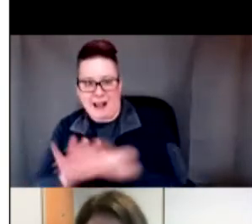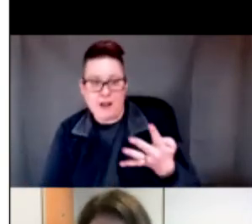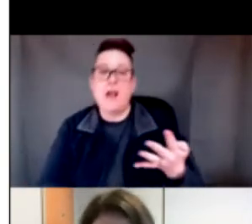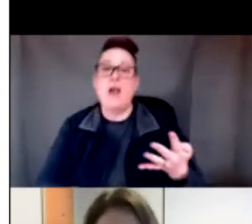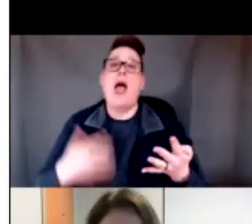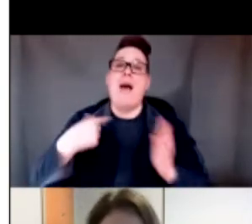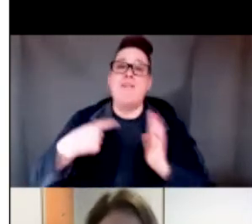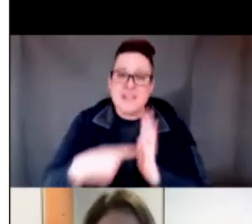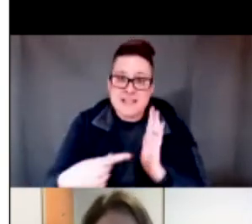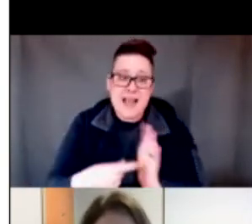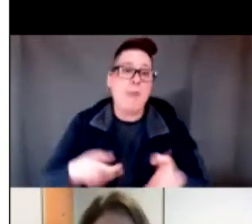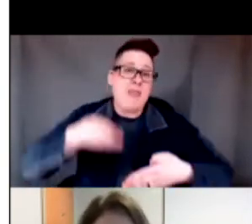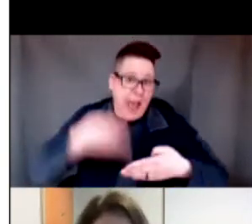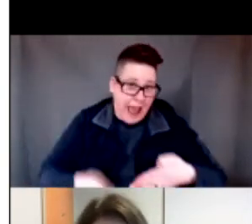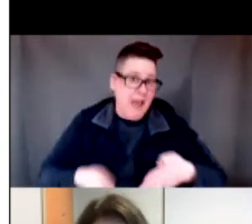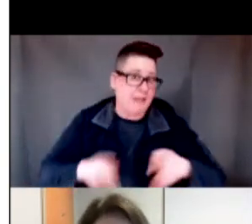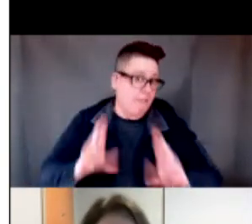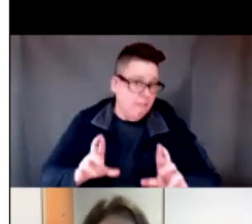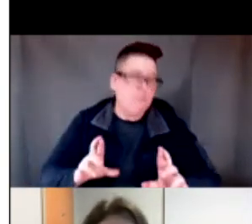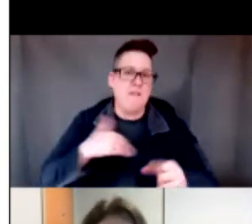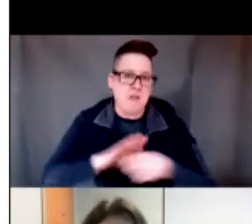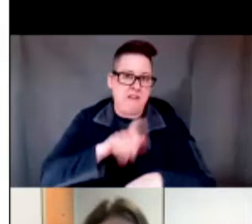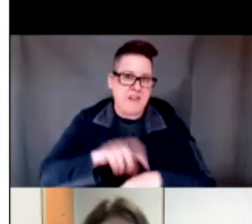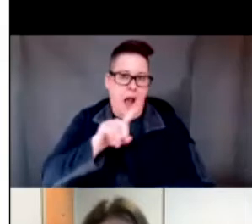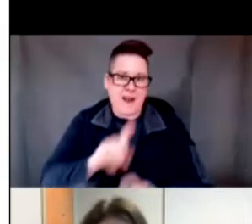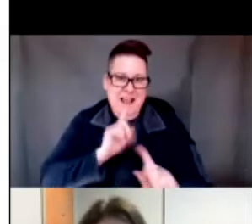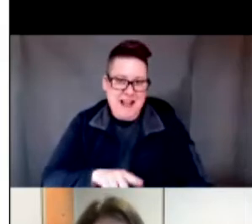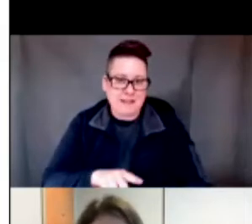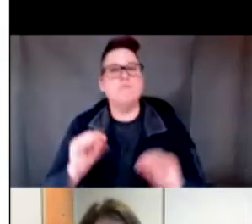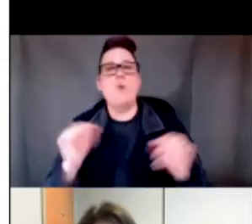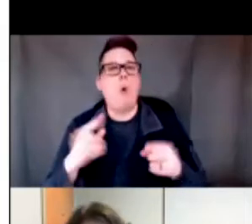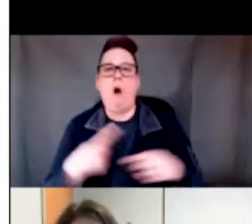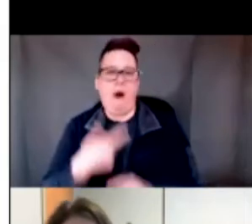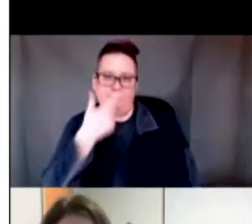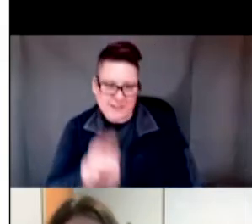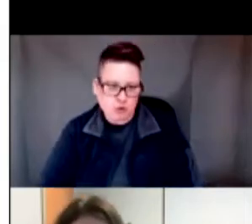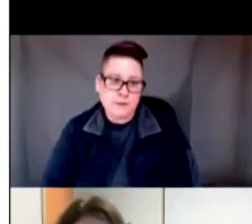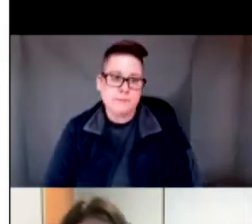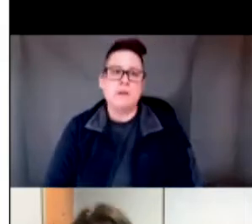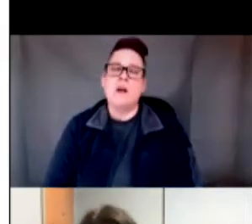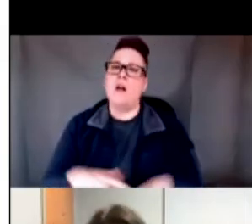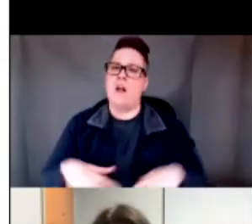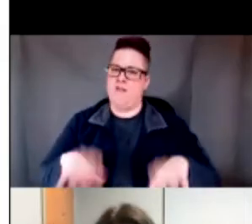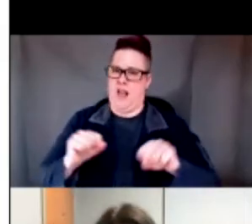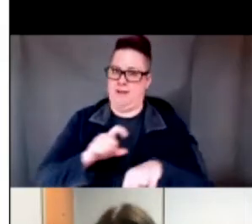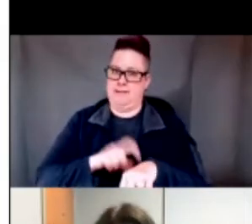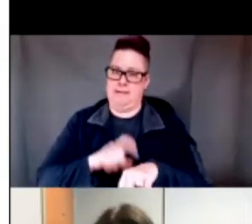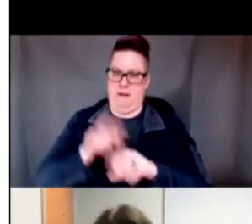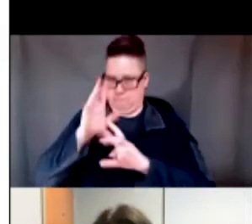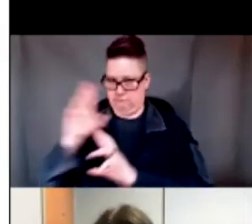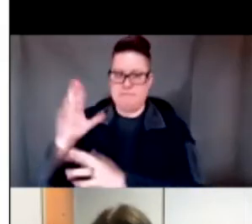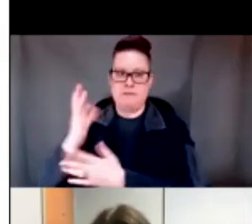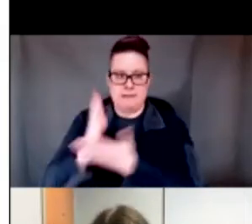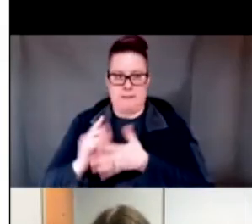time for QA at the end. We have no conflicts of interest to declare. I do want to take a minute to acknowledge